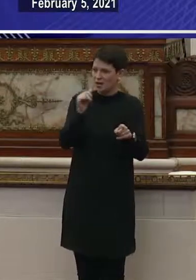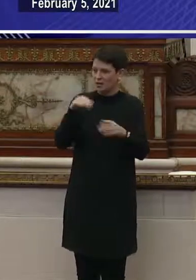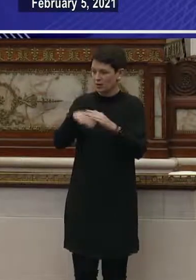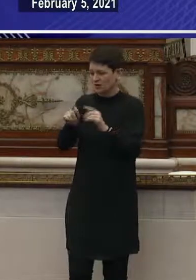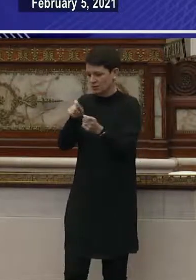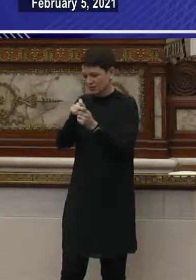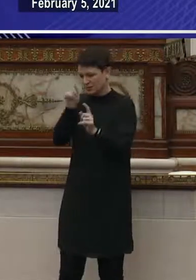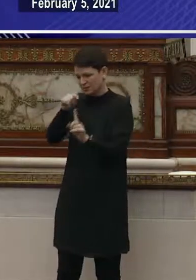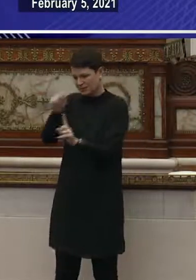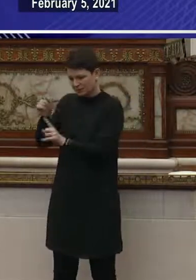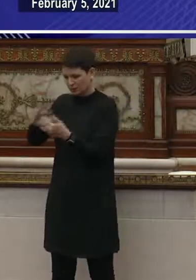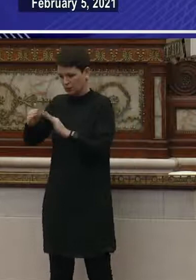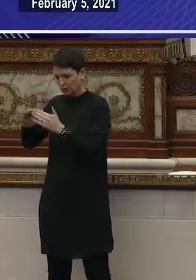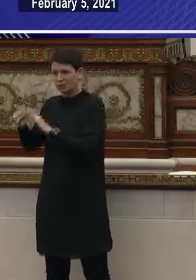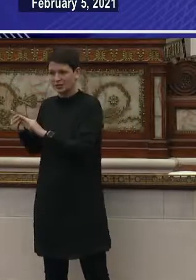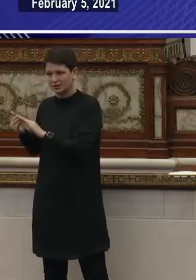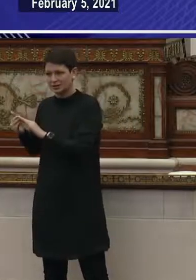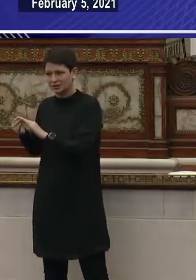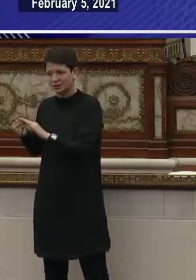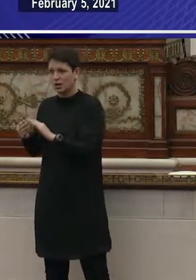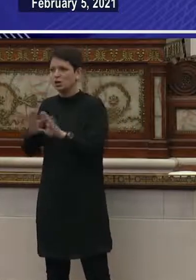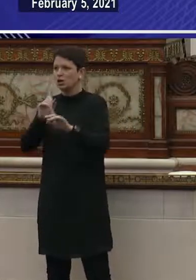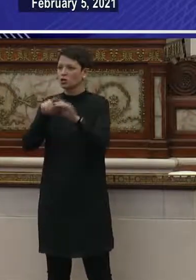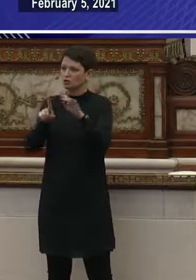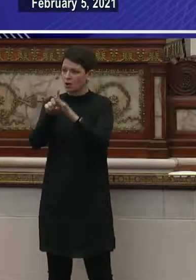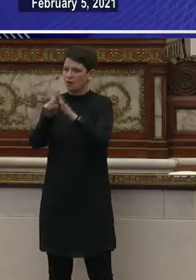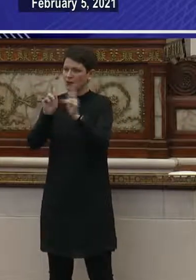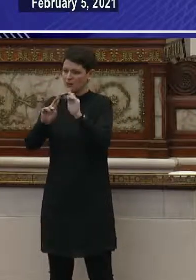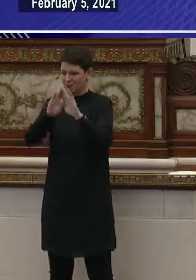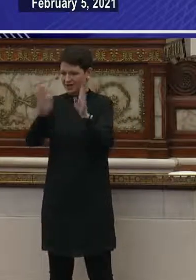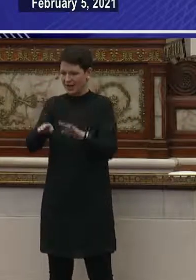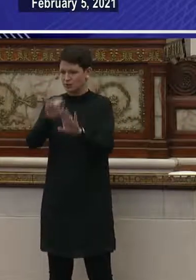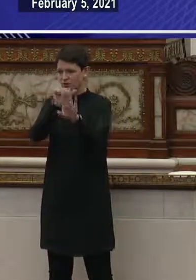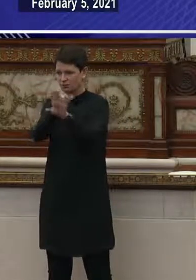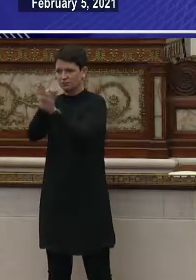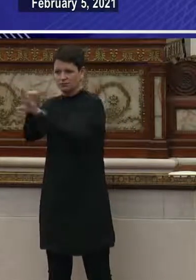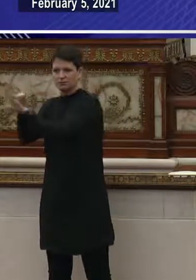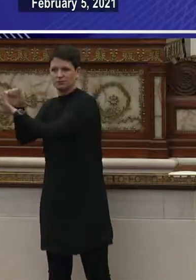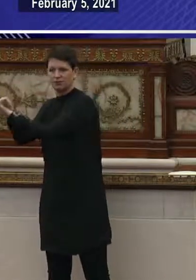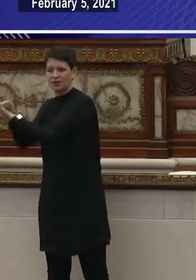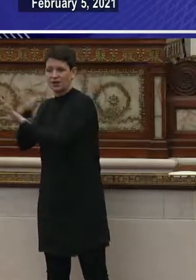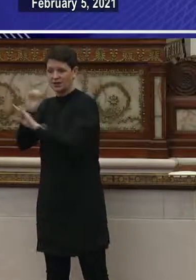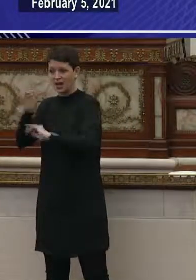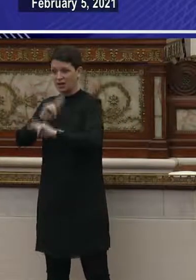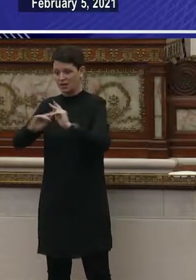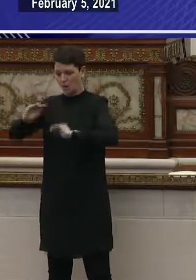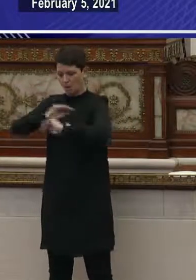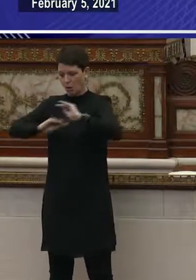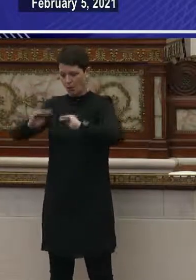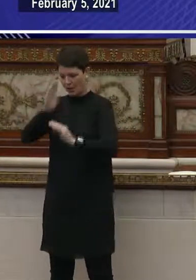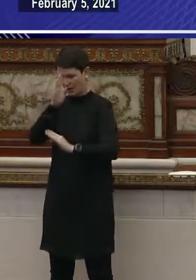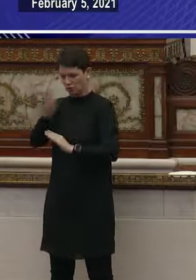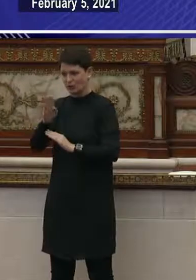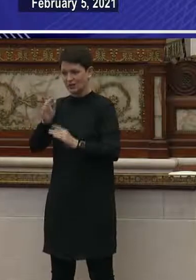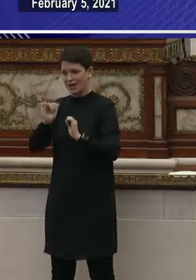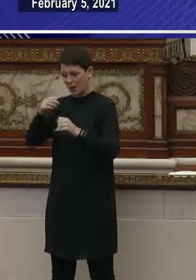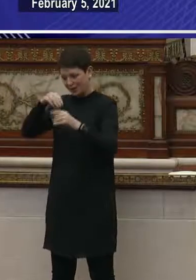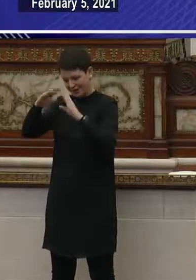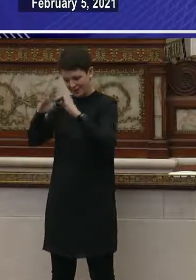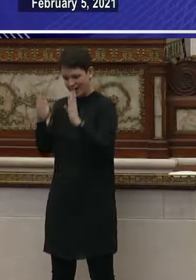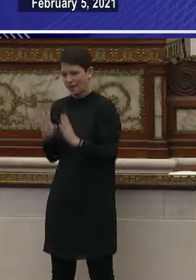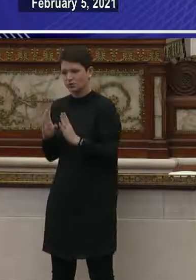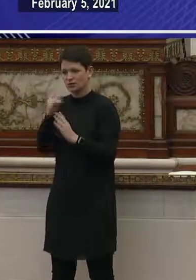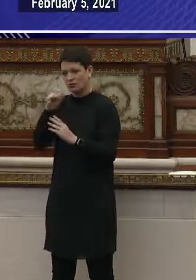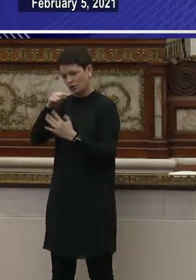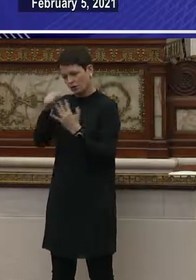very specific communities making house calls? So has that sort of mobile direct, how do we get in-house